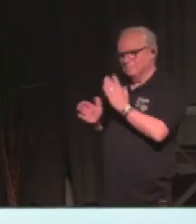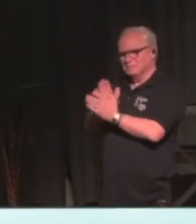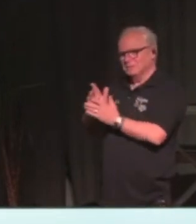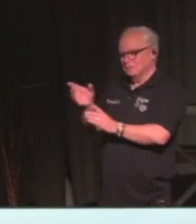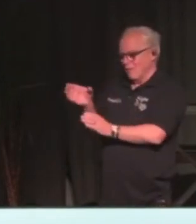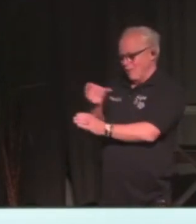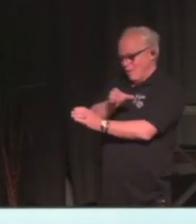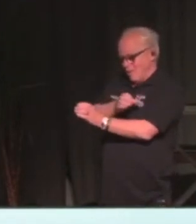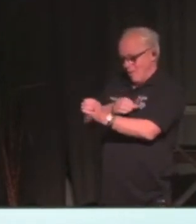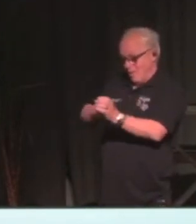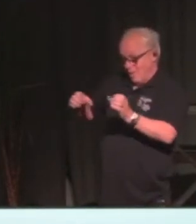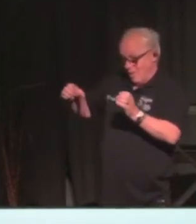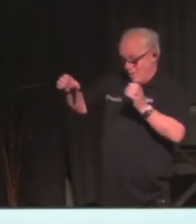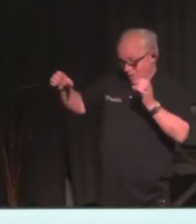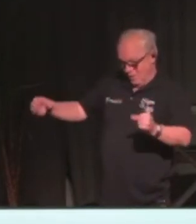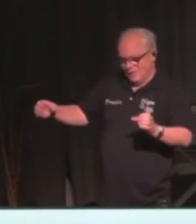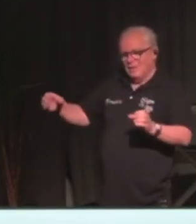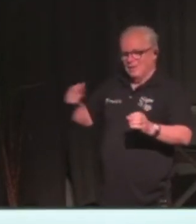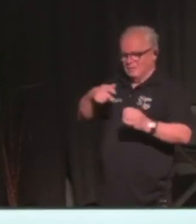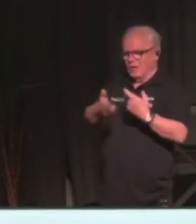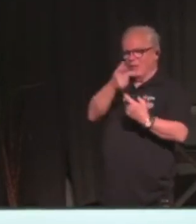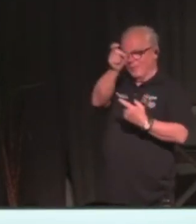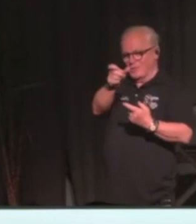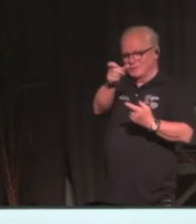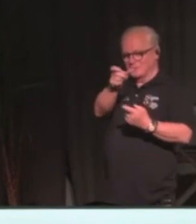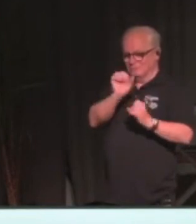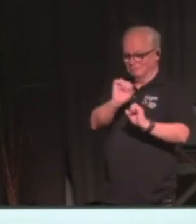to stand in the shoes of another.